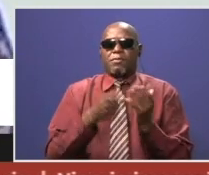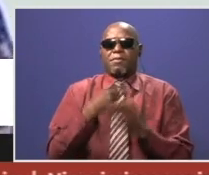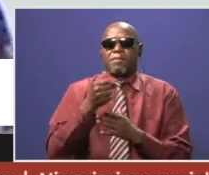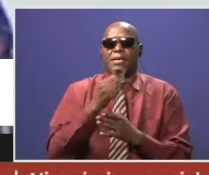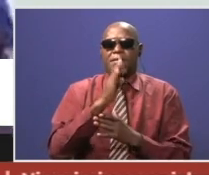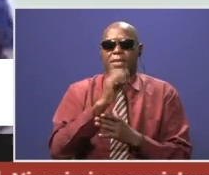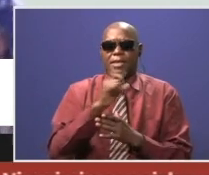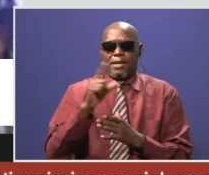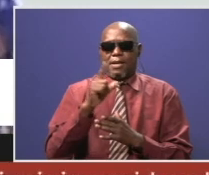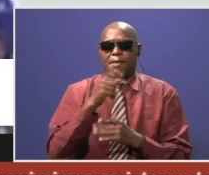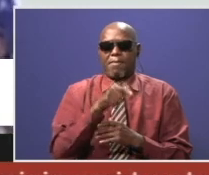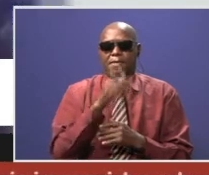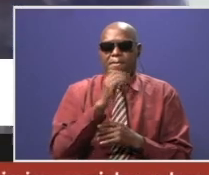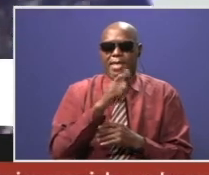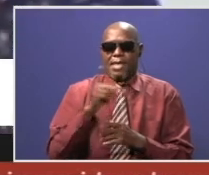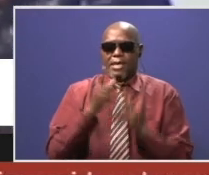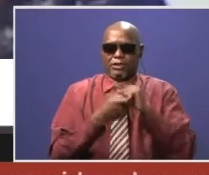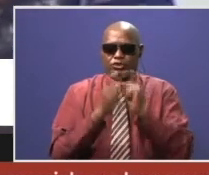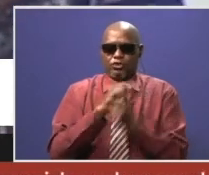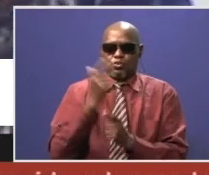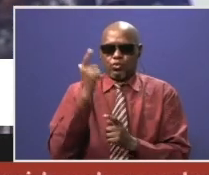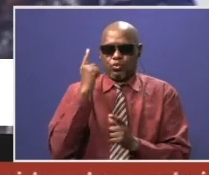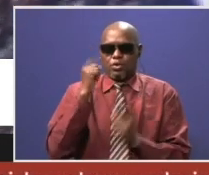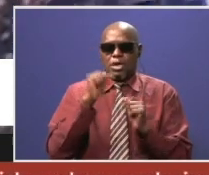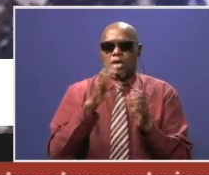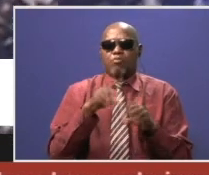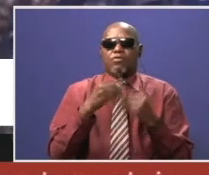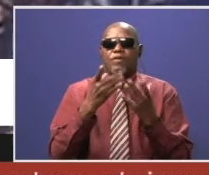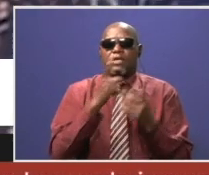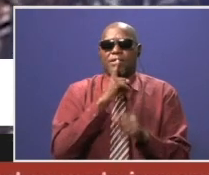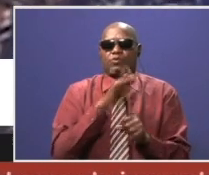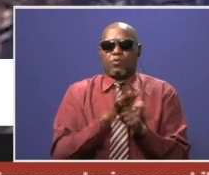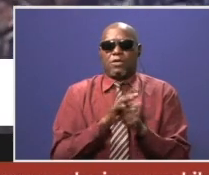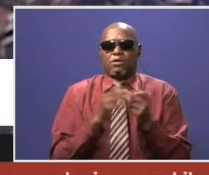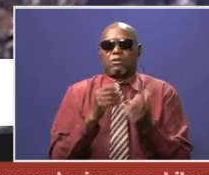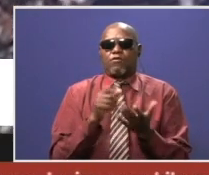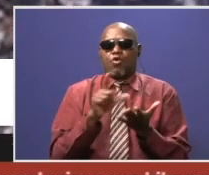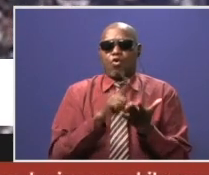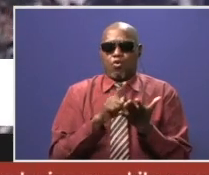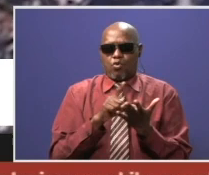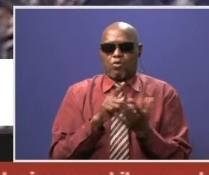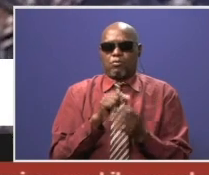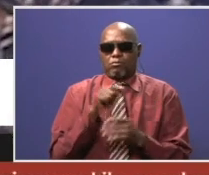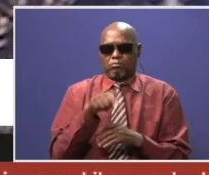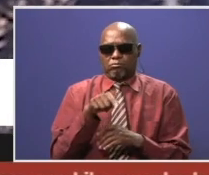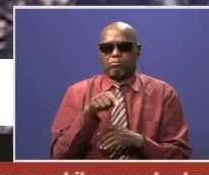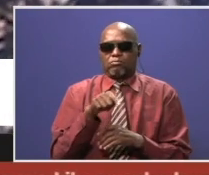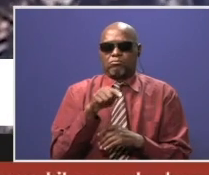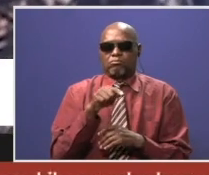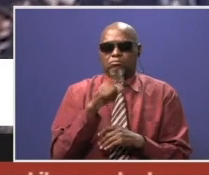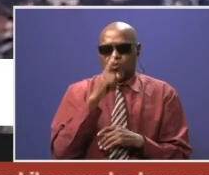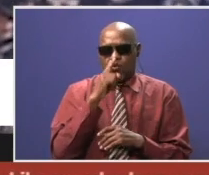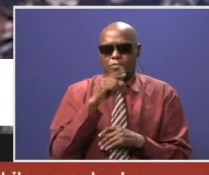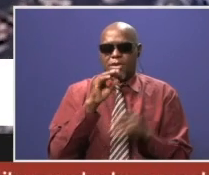we hope that if this bill is enacted into law, it can provide certain assurances for local investors. Excellent. Gavana